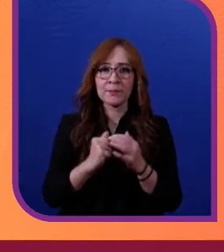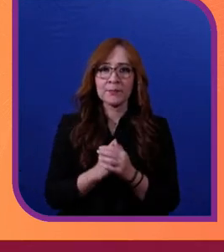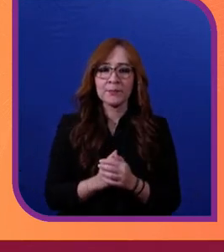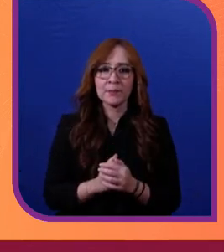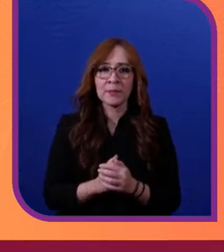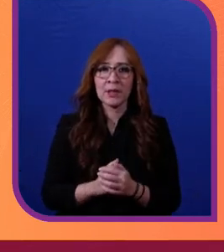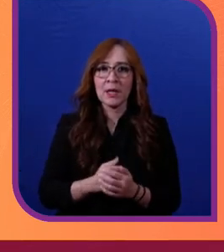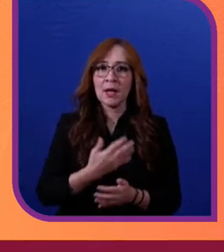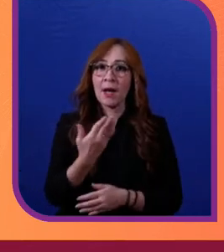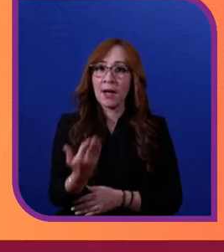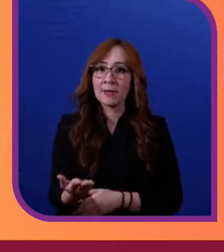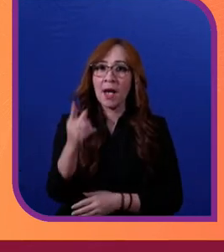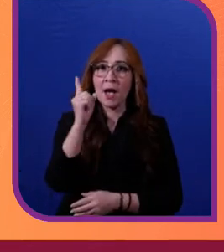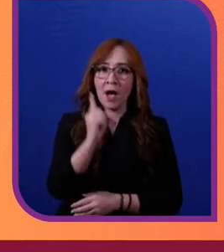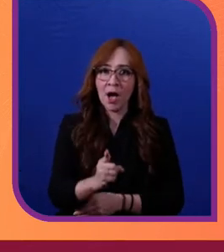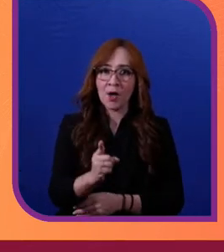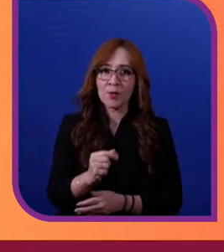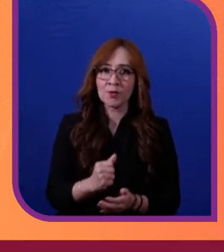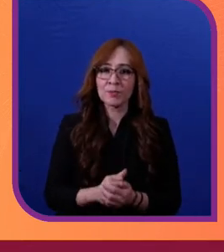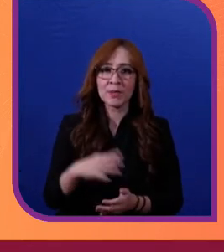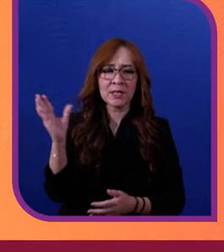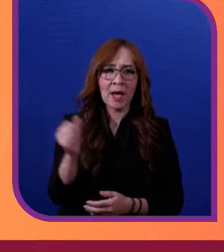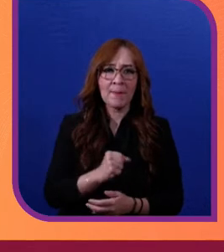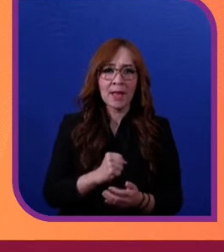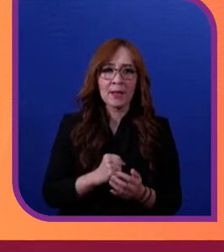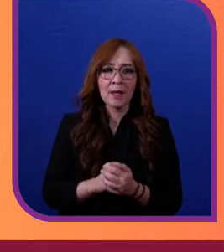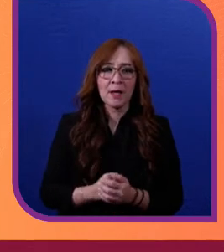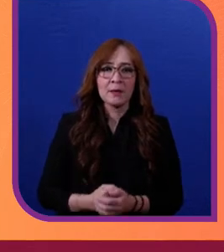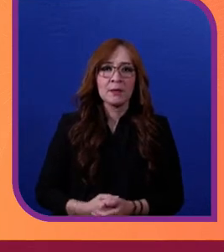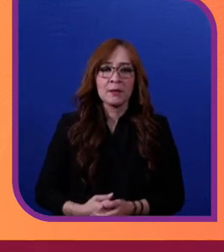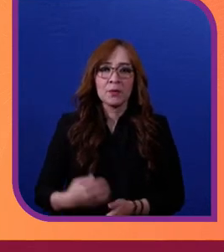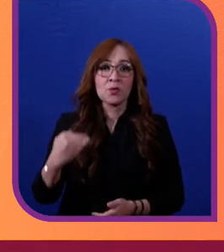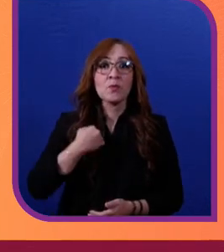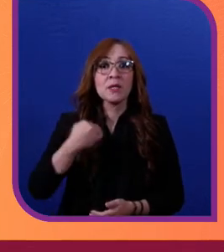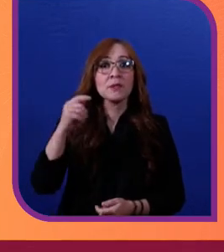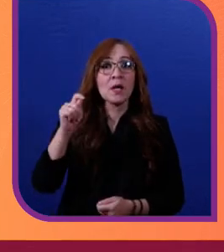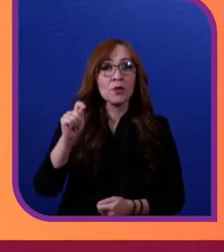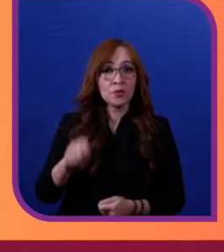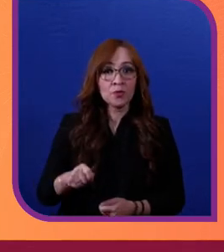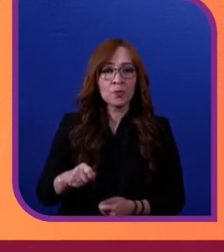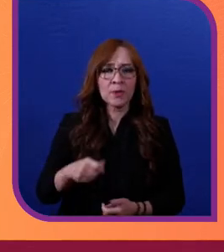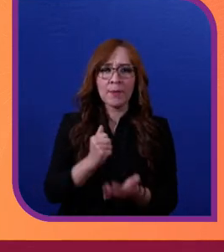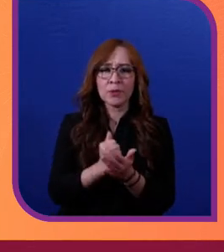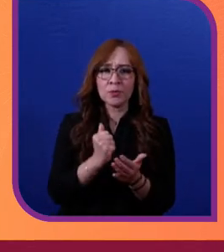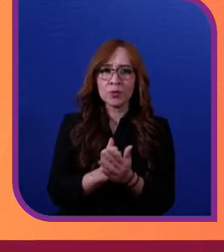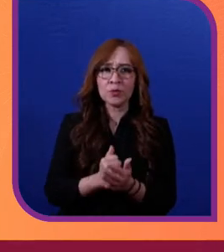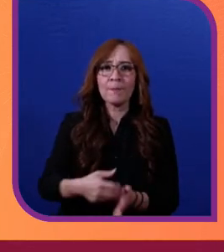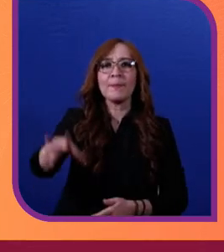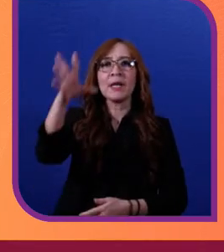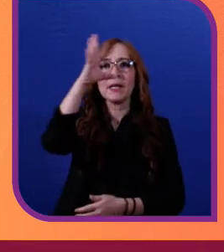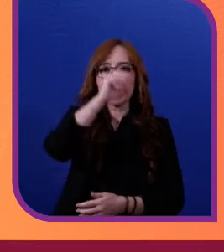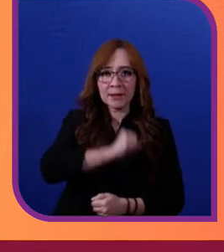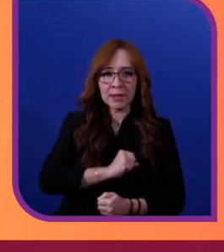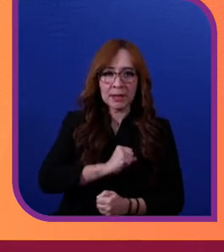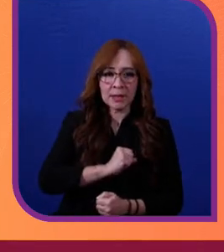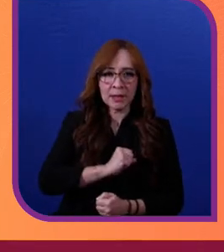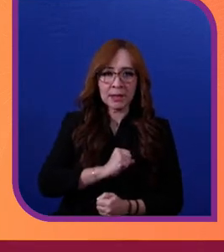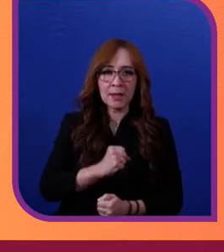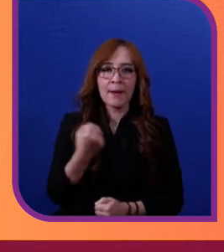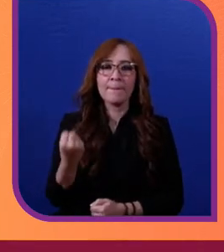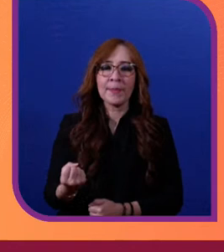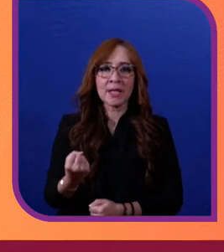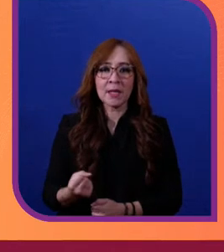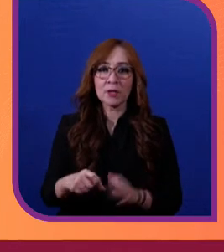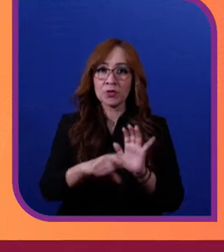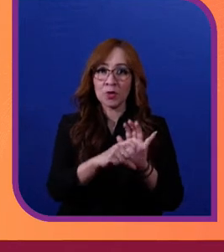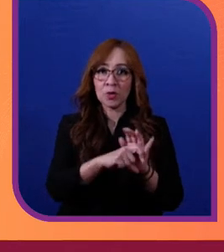Evans Uno the market for example you can read satu ini paint Dino